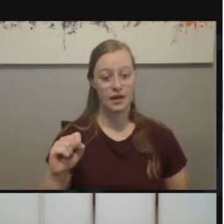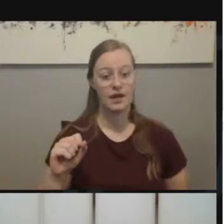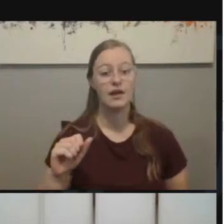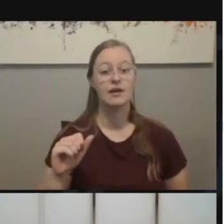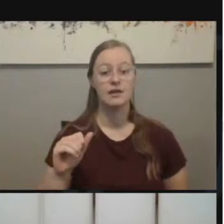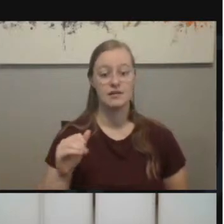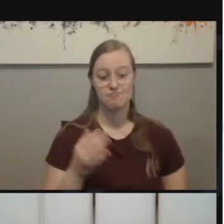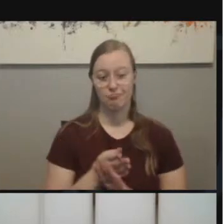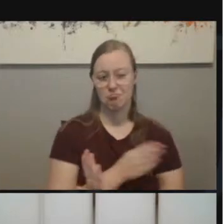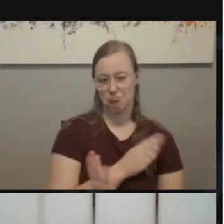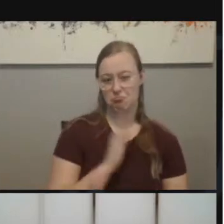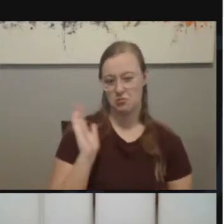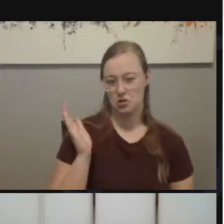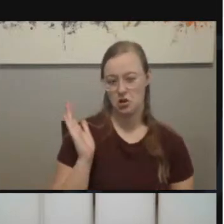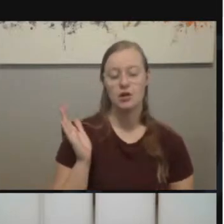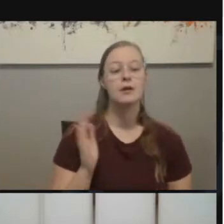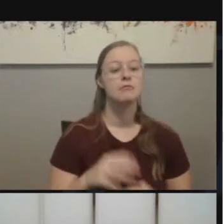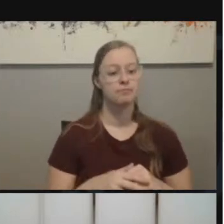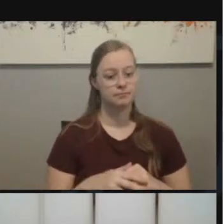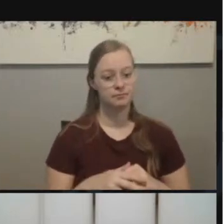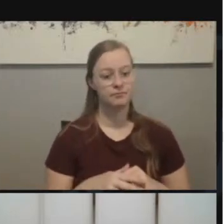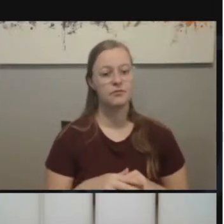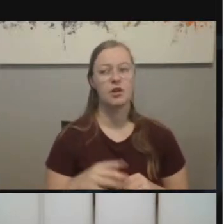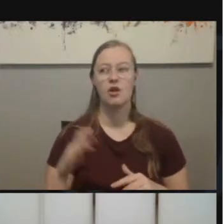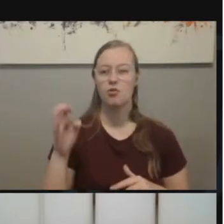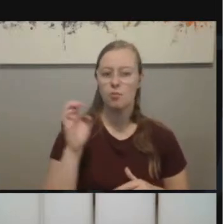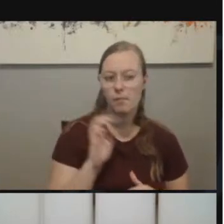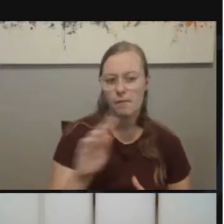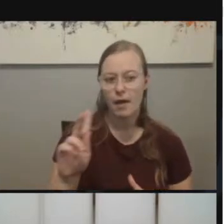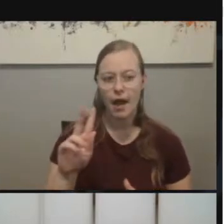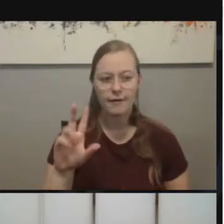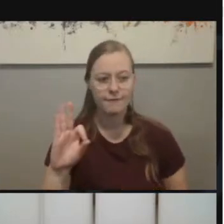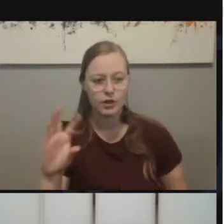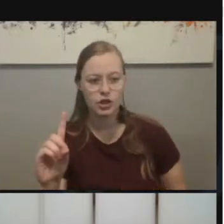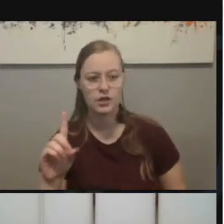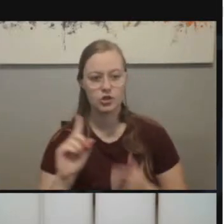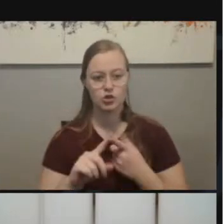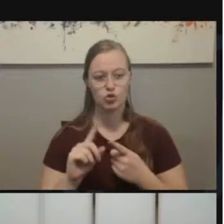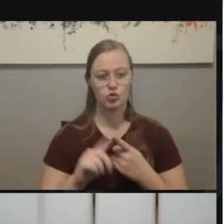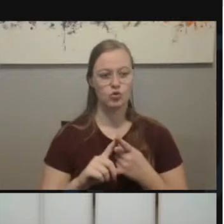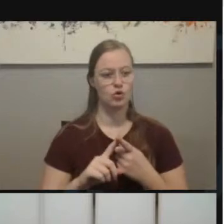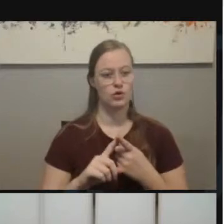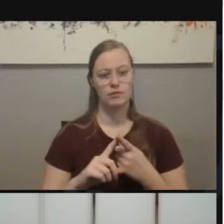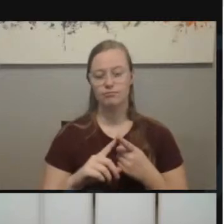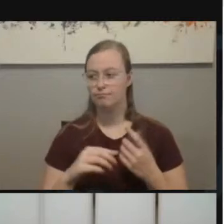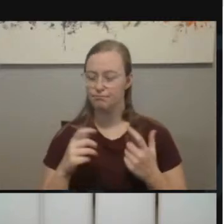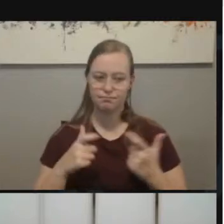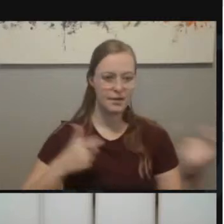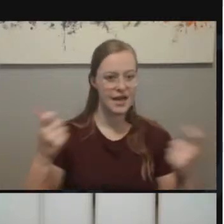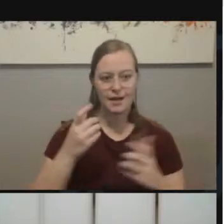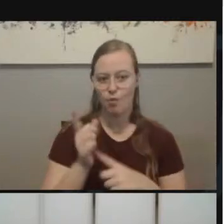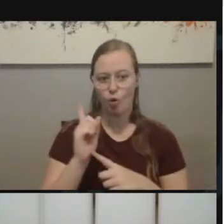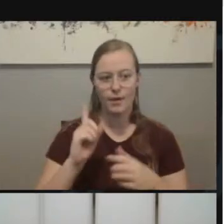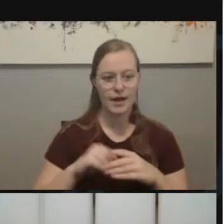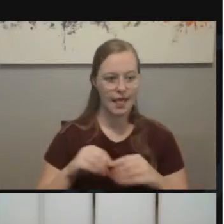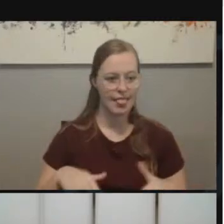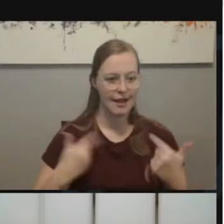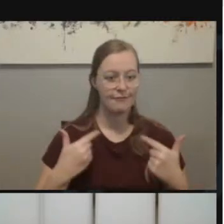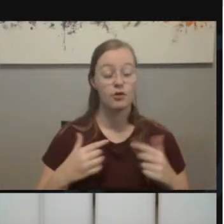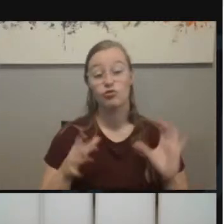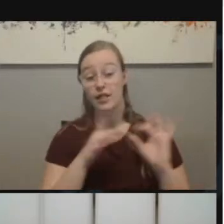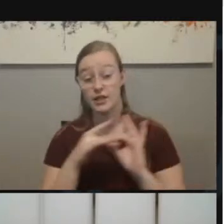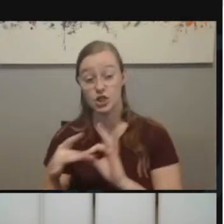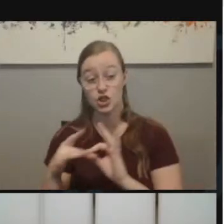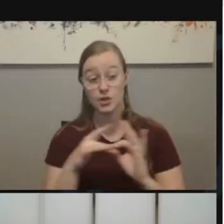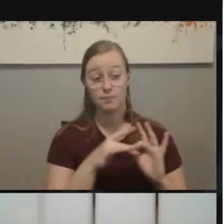talk returns Douglass to one of the central propositions of his life: the relation between the